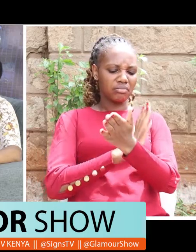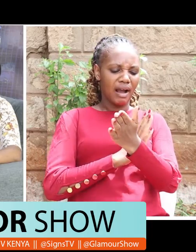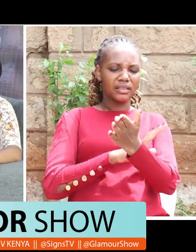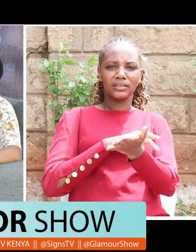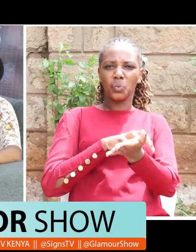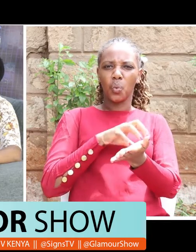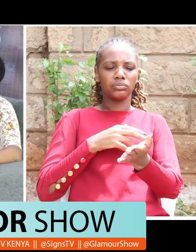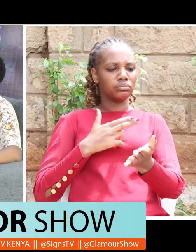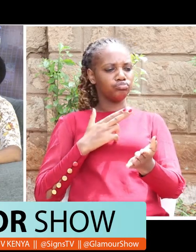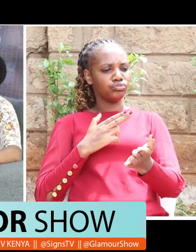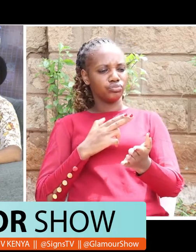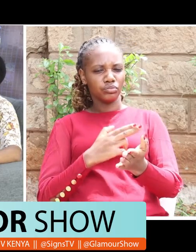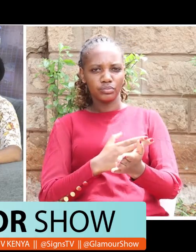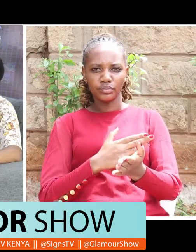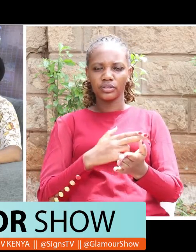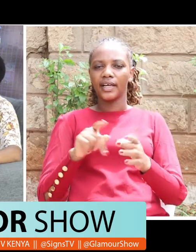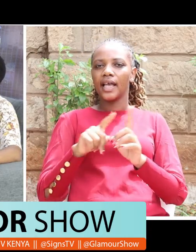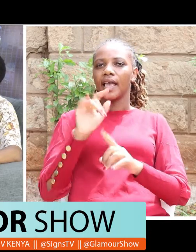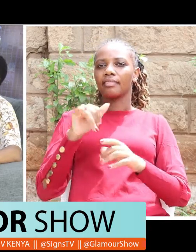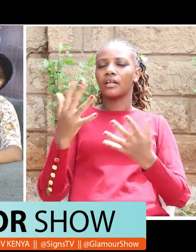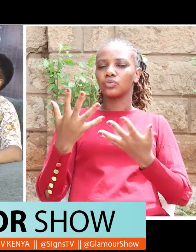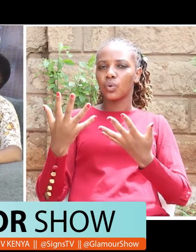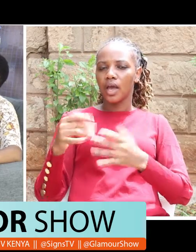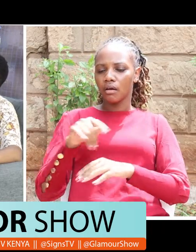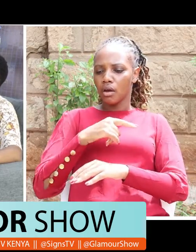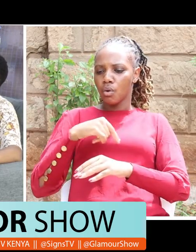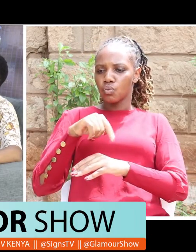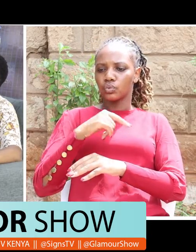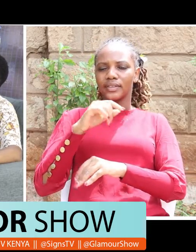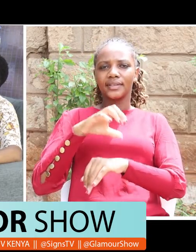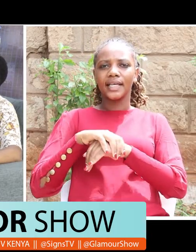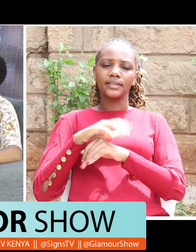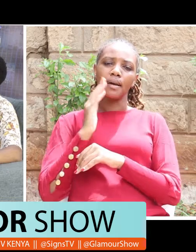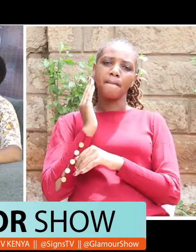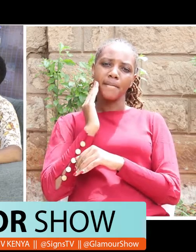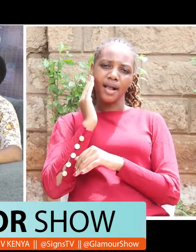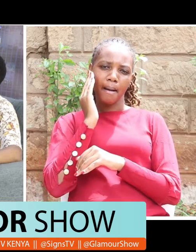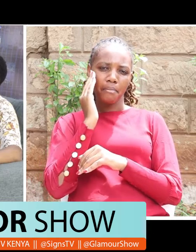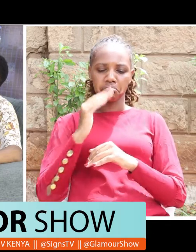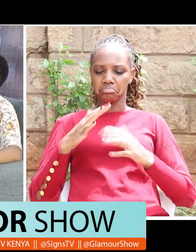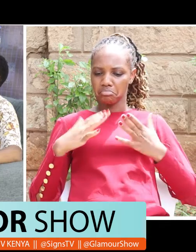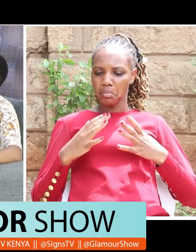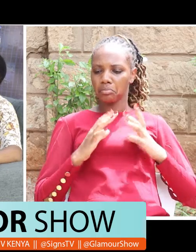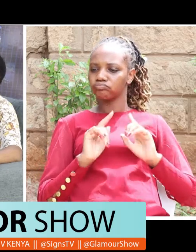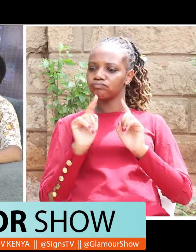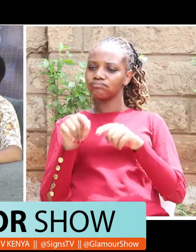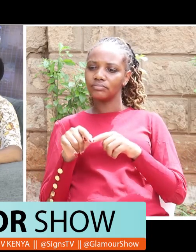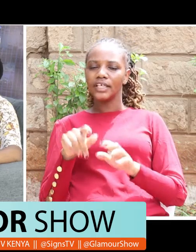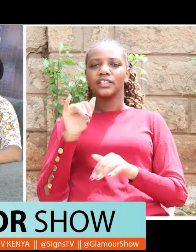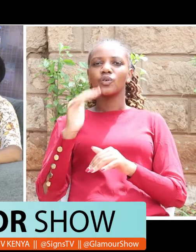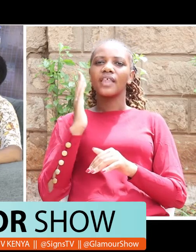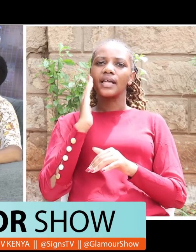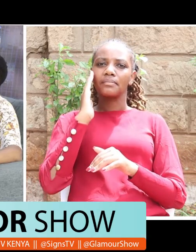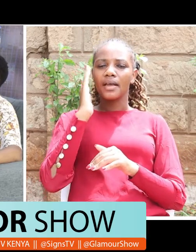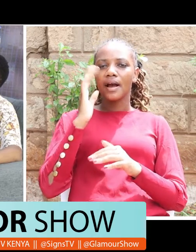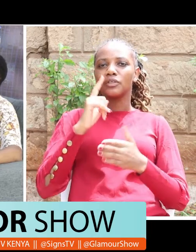cut wounds, they get a lot of wounds, and that is where we get makeup artists coming through. So that kind of